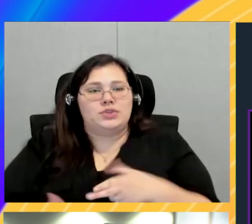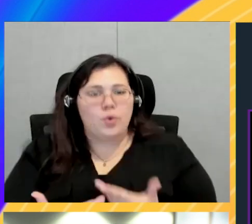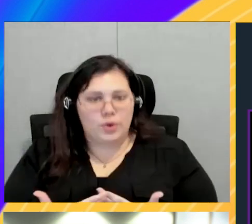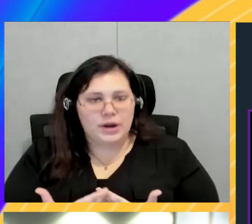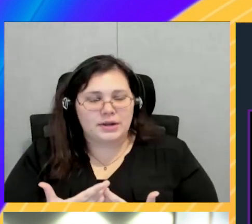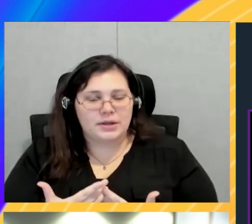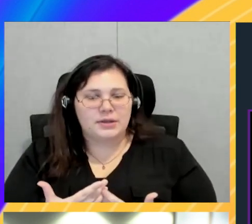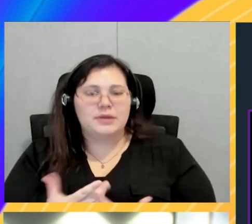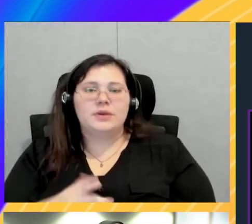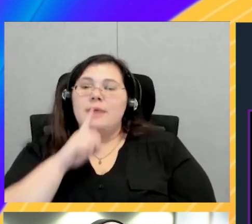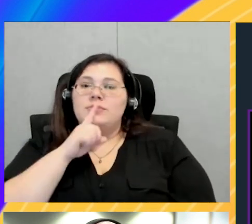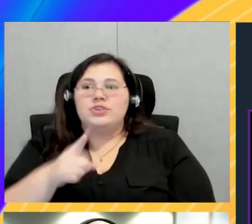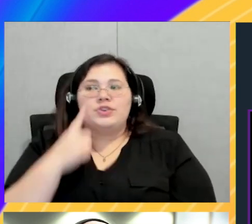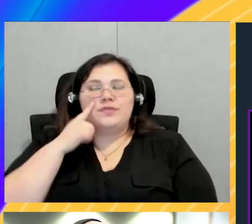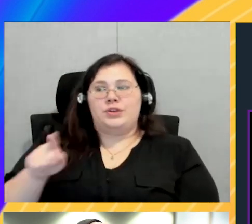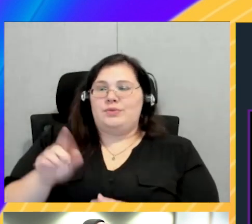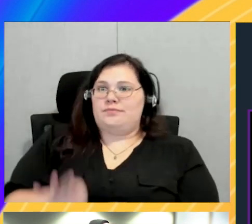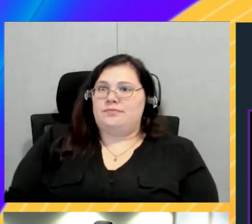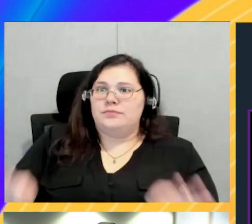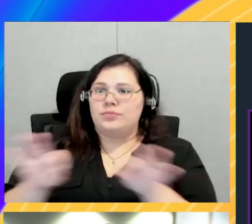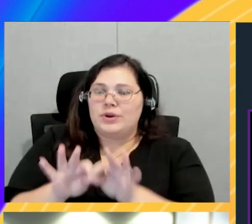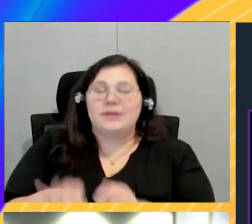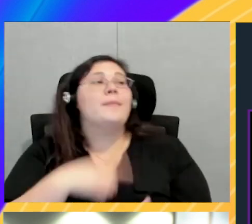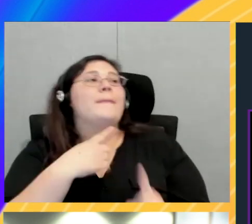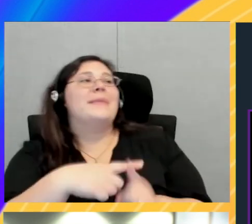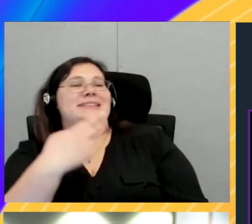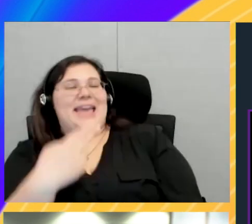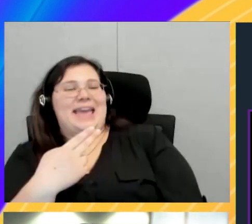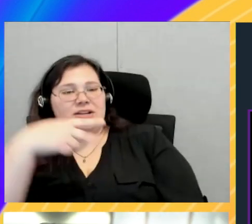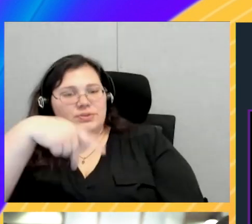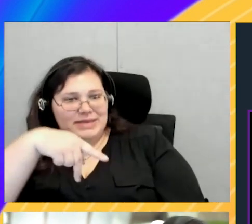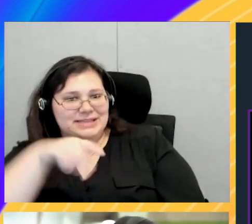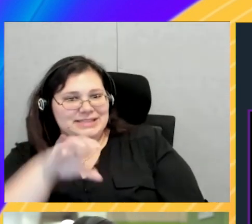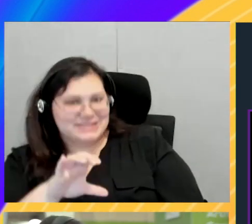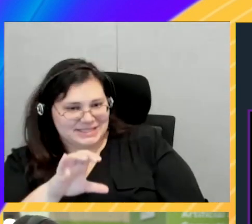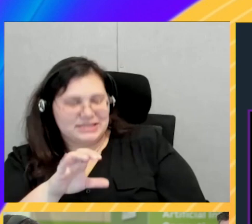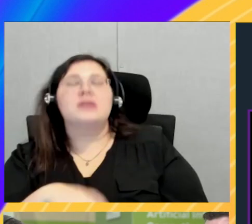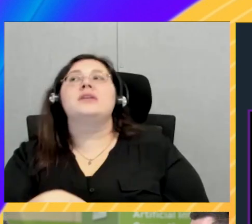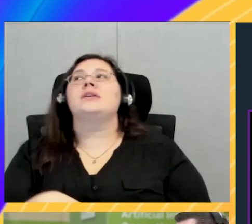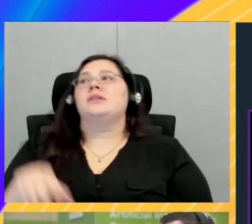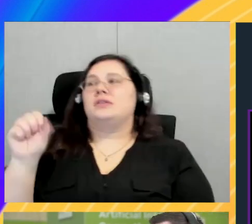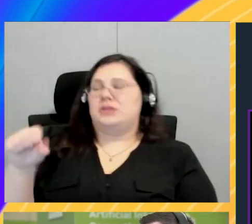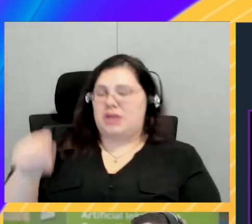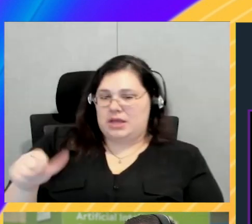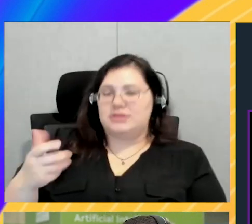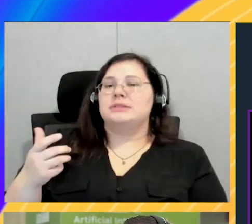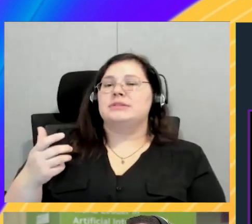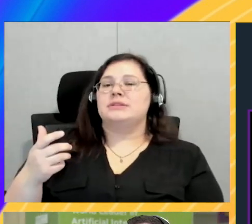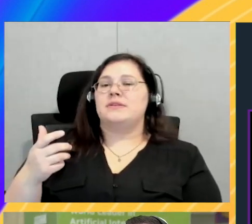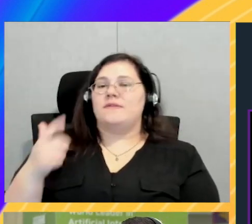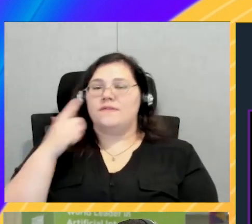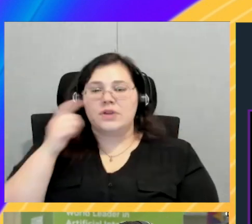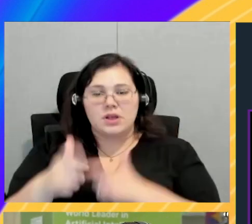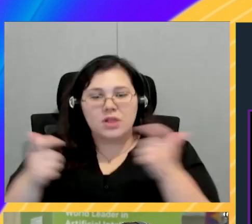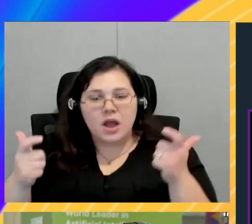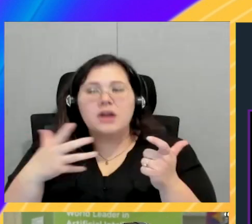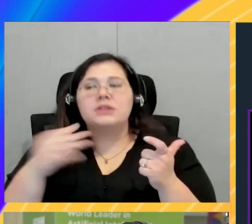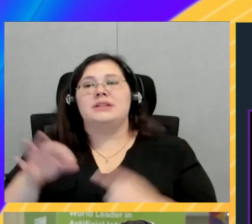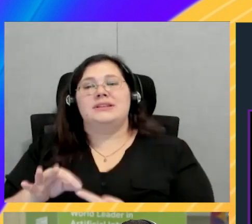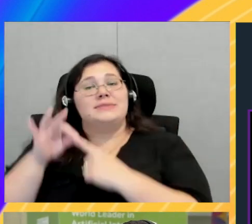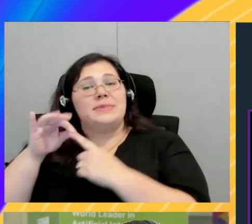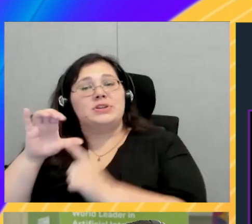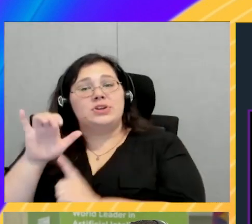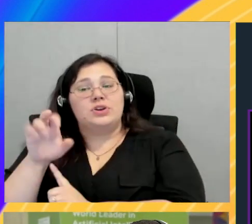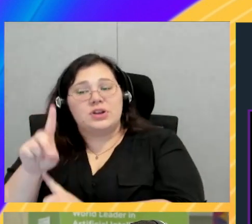and HPC. Oh, sure. So large HPC workloads and the special GovCloud regions that are smaller than the